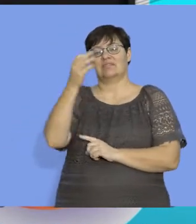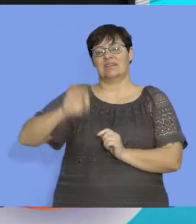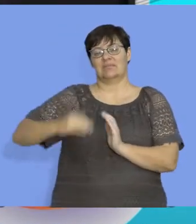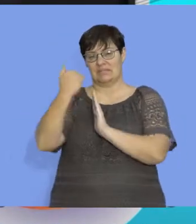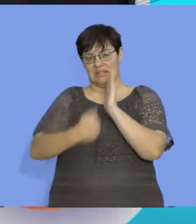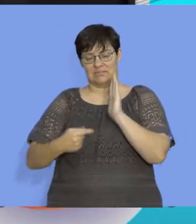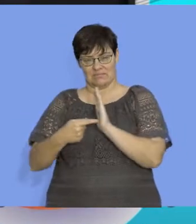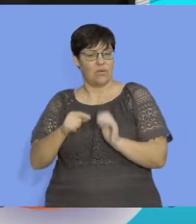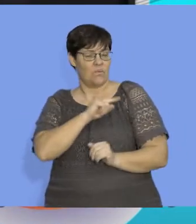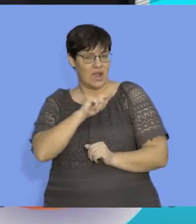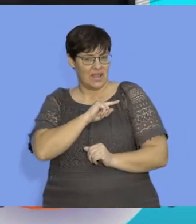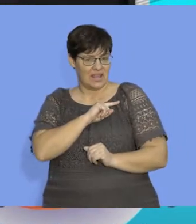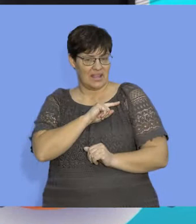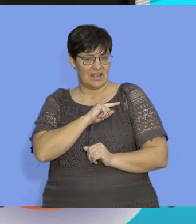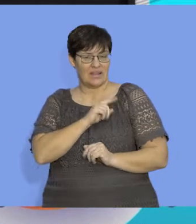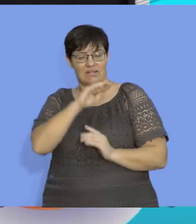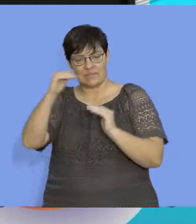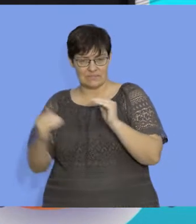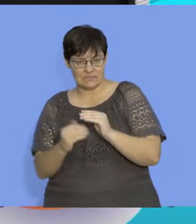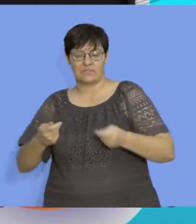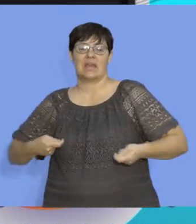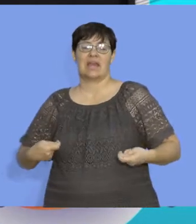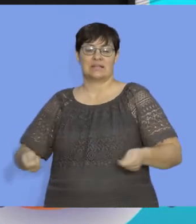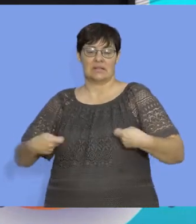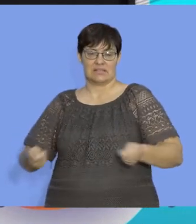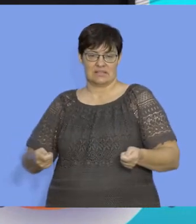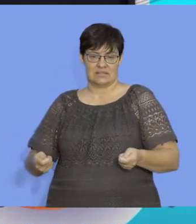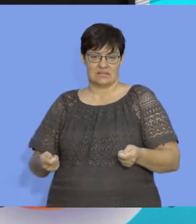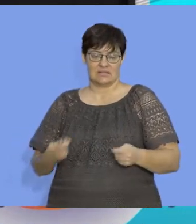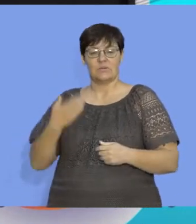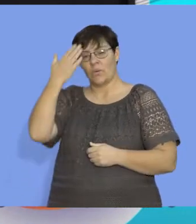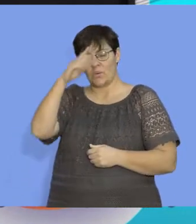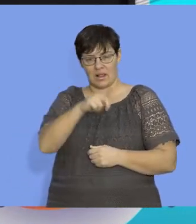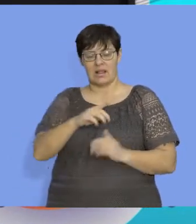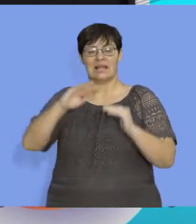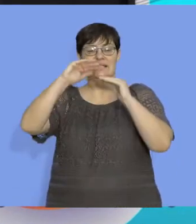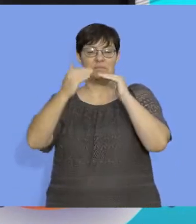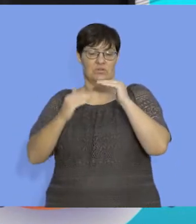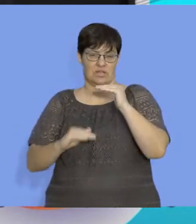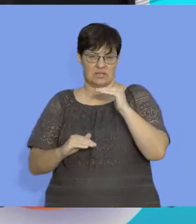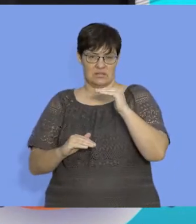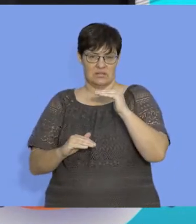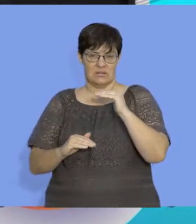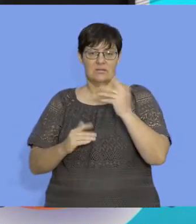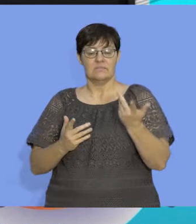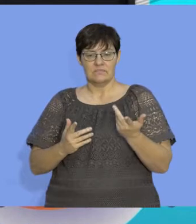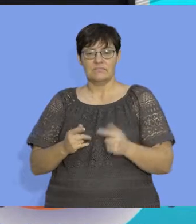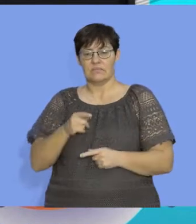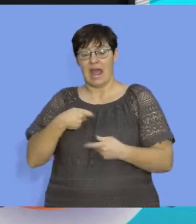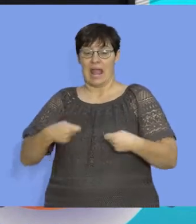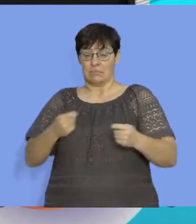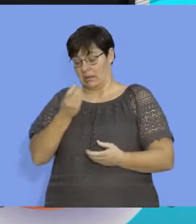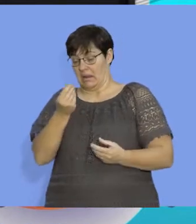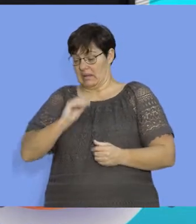Why? It will appear under my expenses, and we all know the depreciation is an imputed expense.